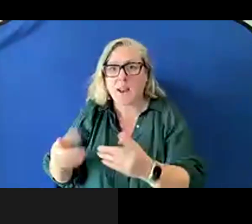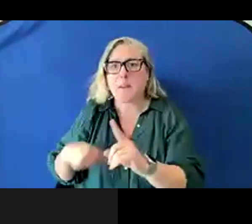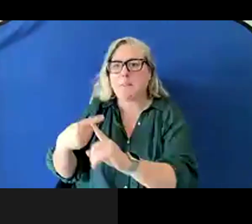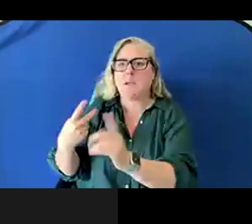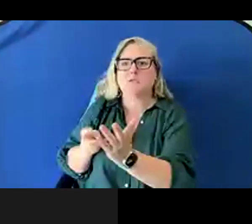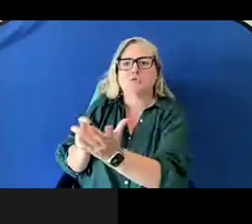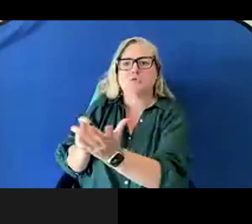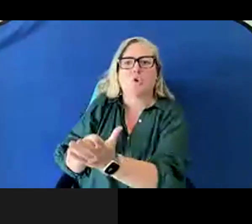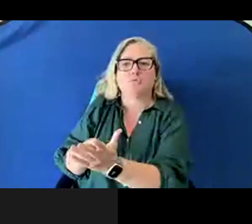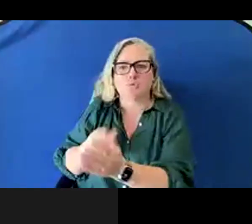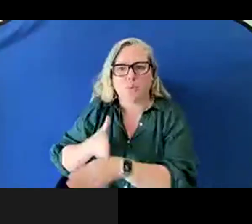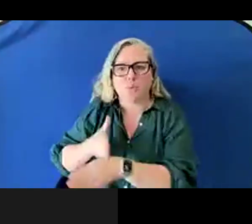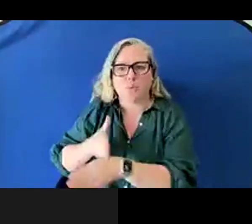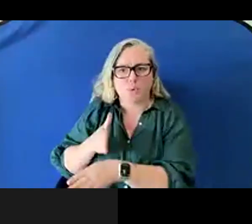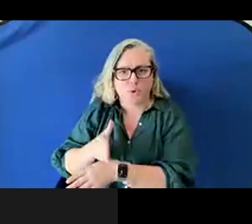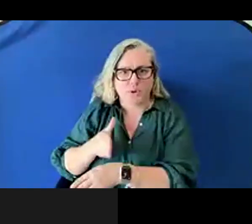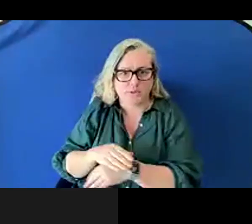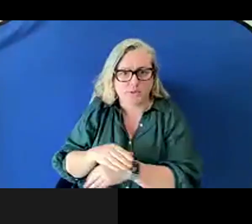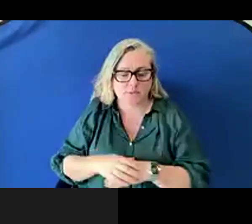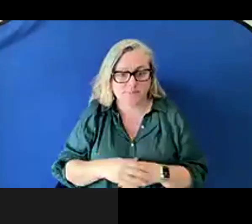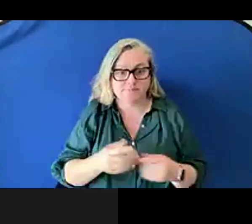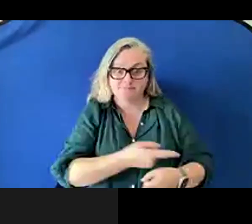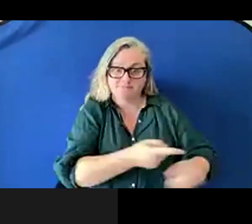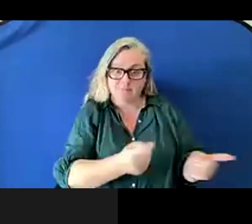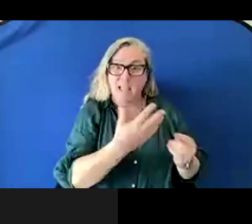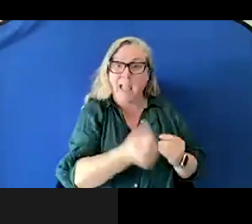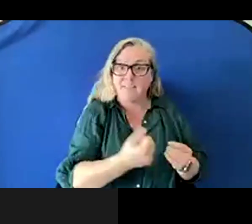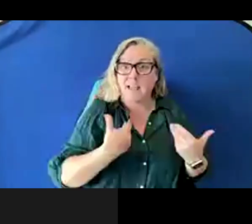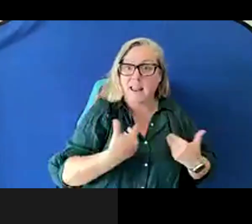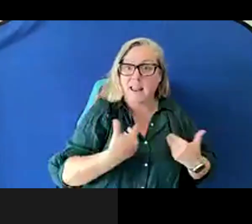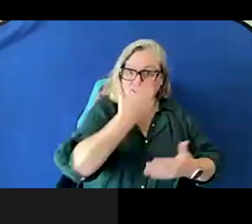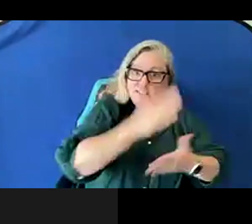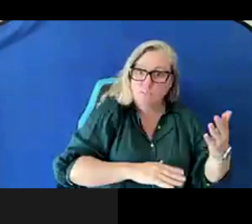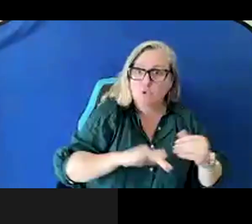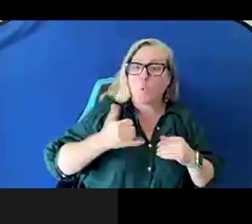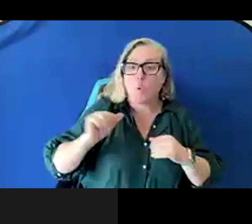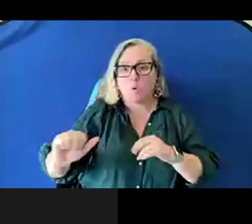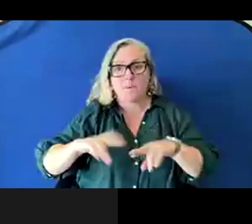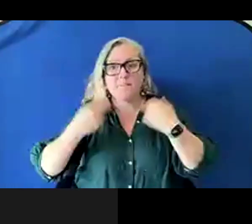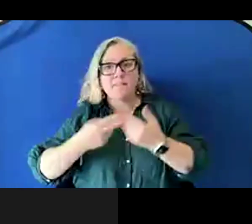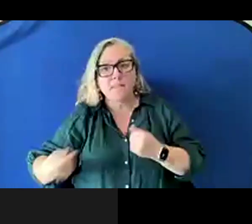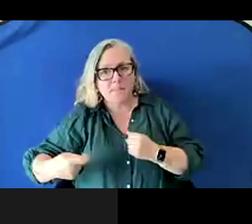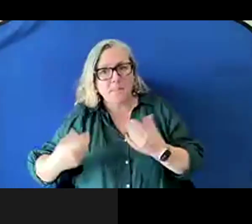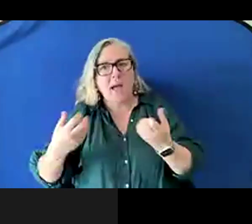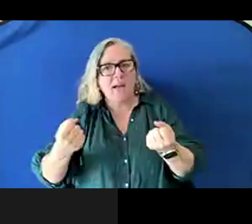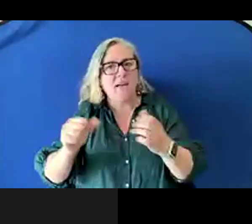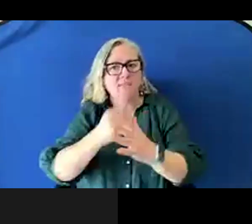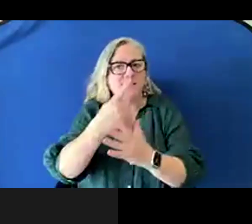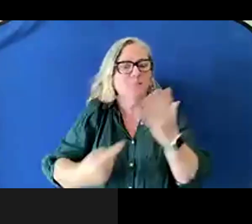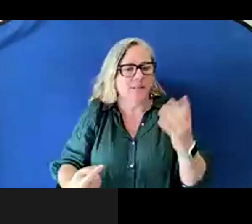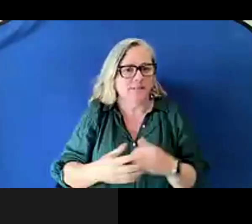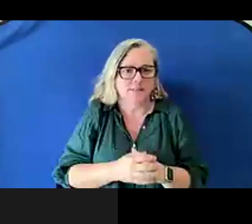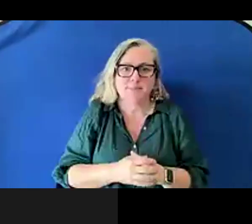a lot of those who have lived or family lived experience as well. And we're really excited to have everyone here to launch